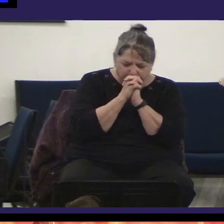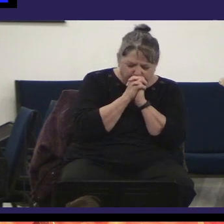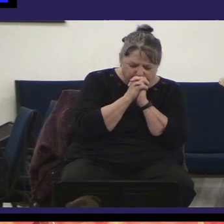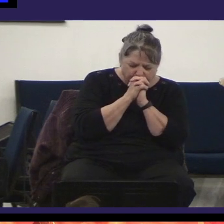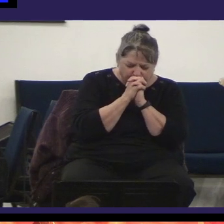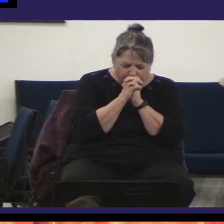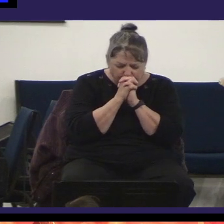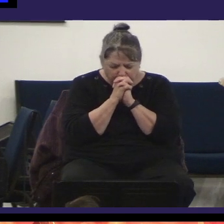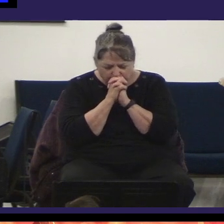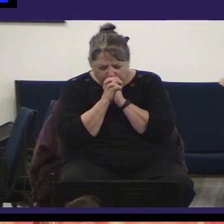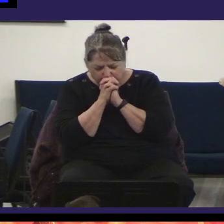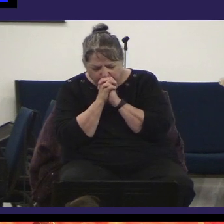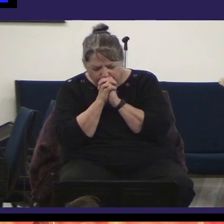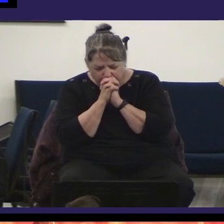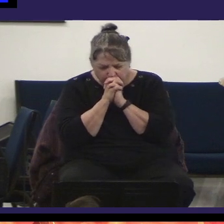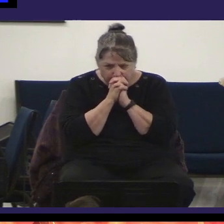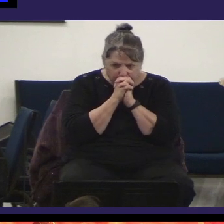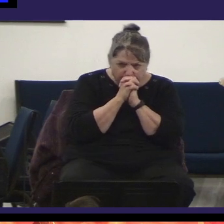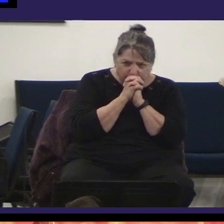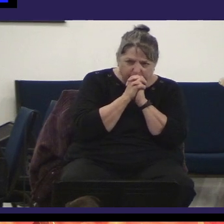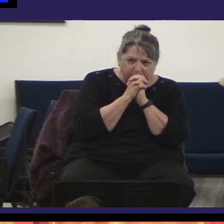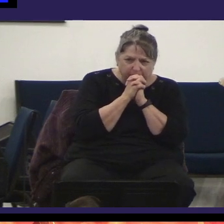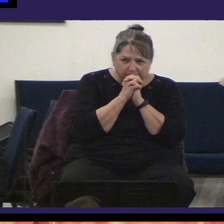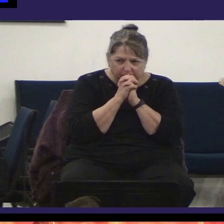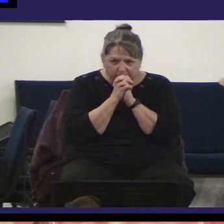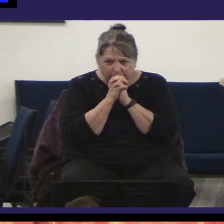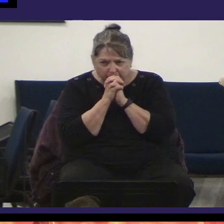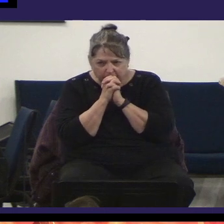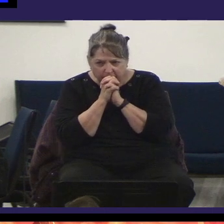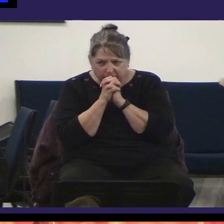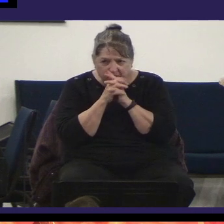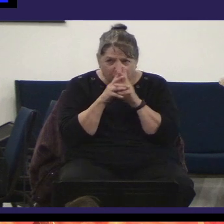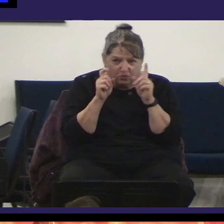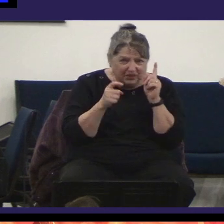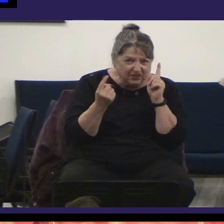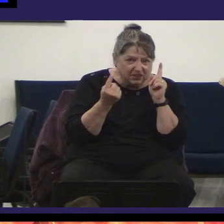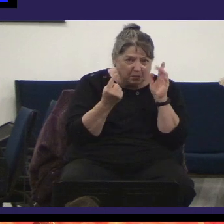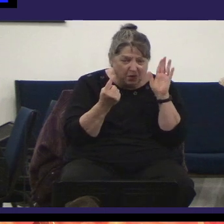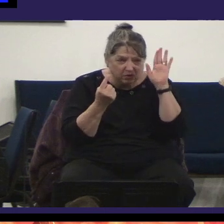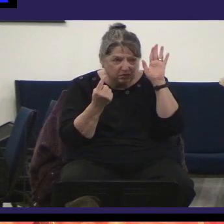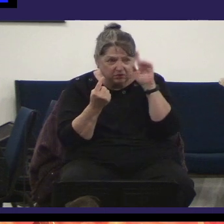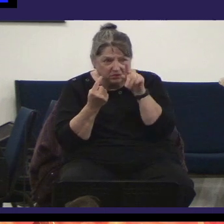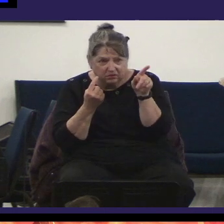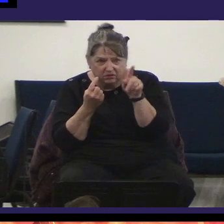If you're standing and you need someone to come alongside you, would you raise your hand, please?